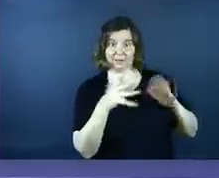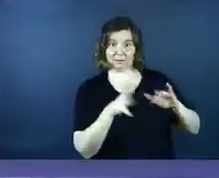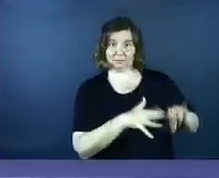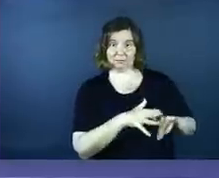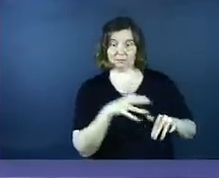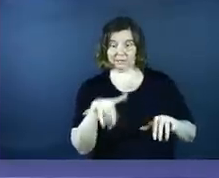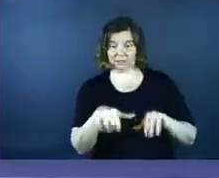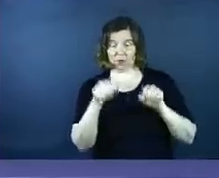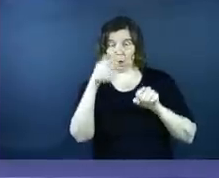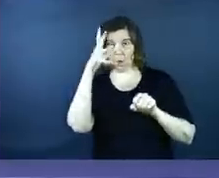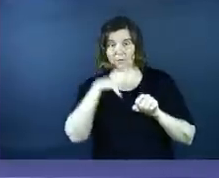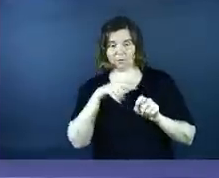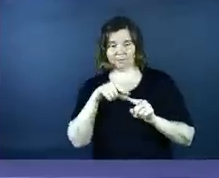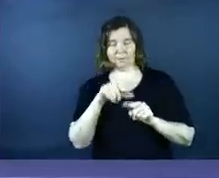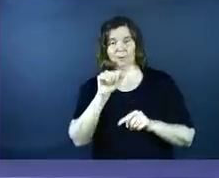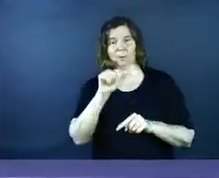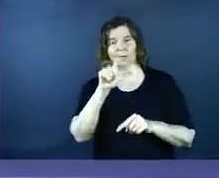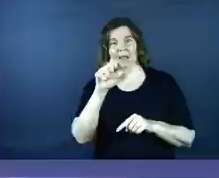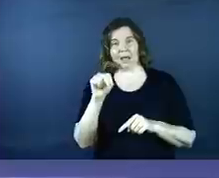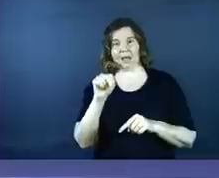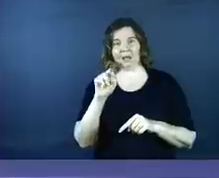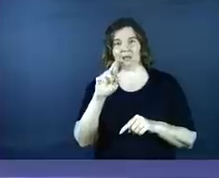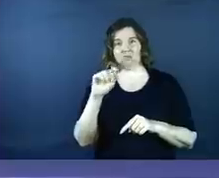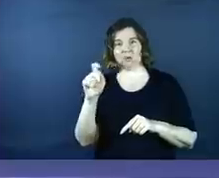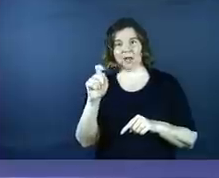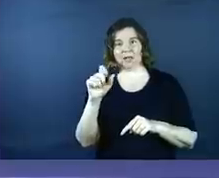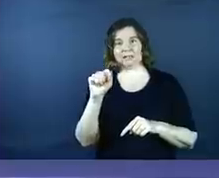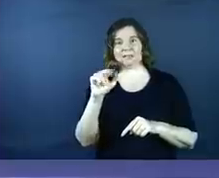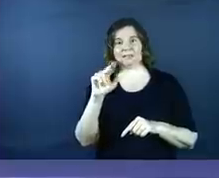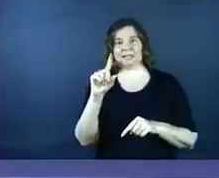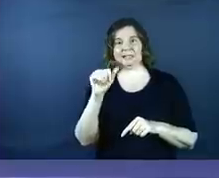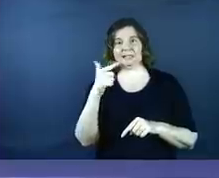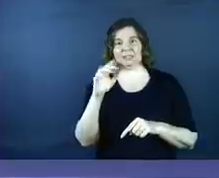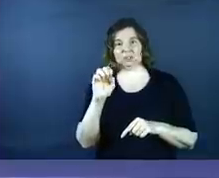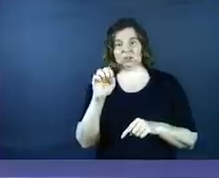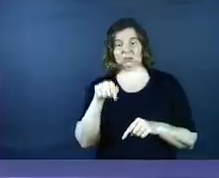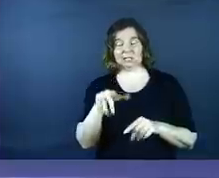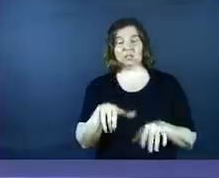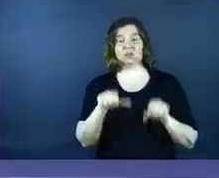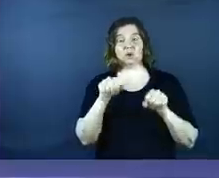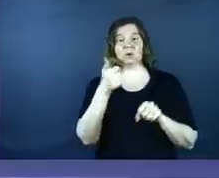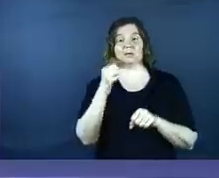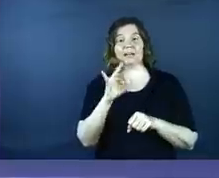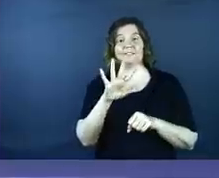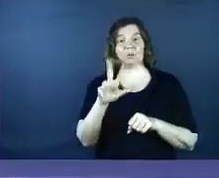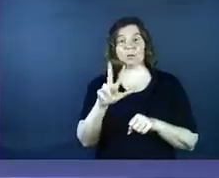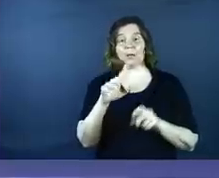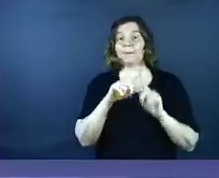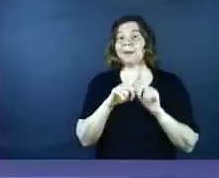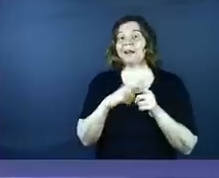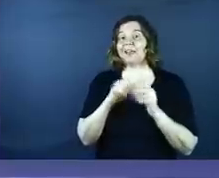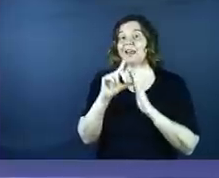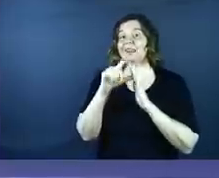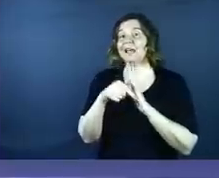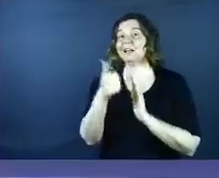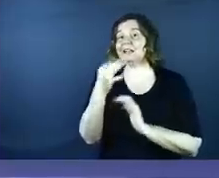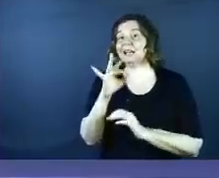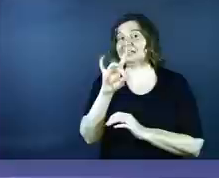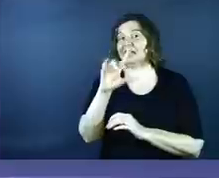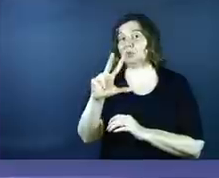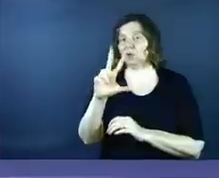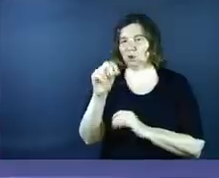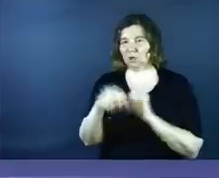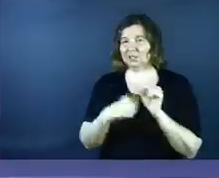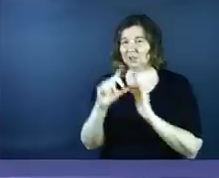Alan Rex Sandage. And now he took over in 1953, but in 1983, 30 years